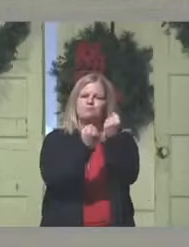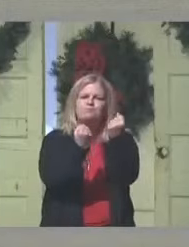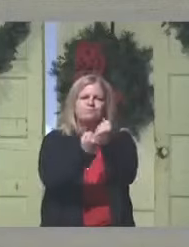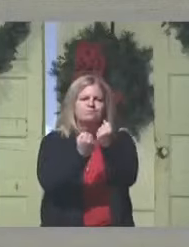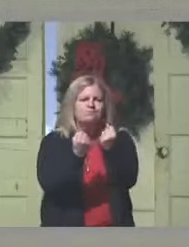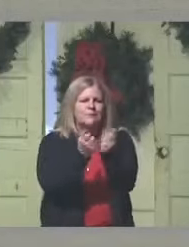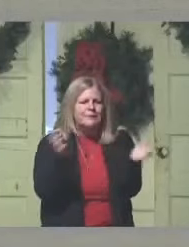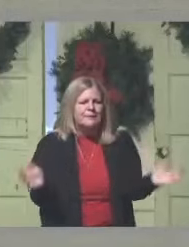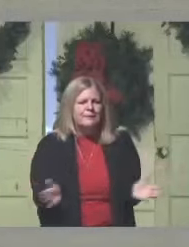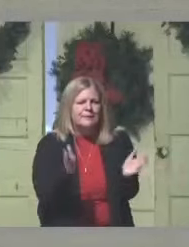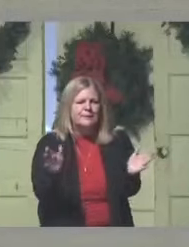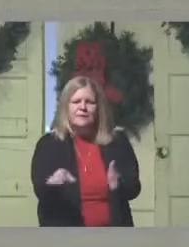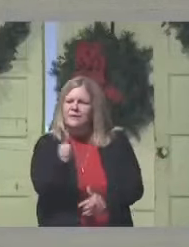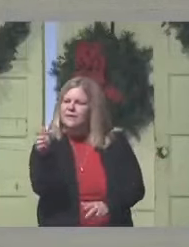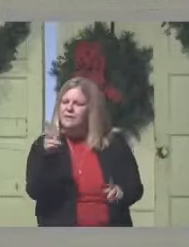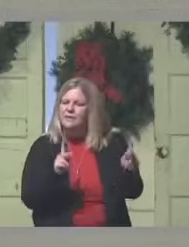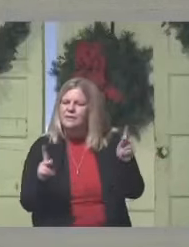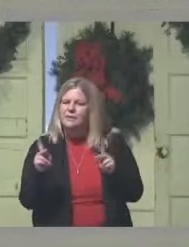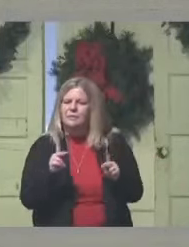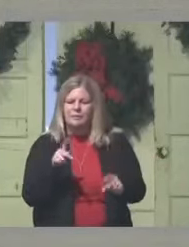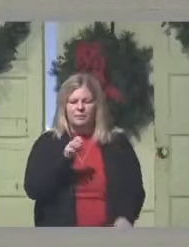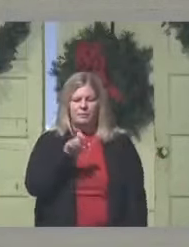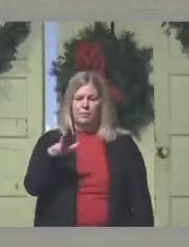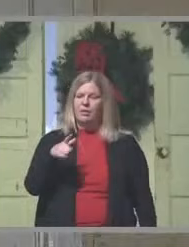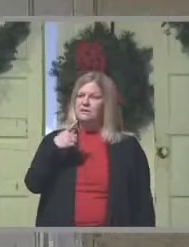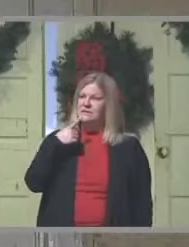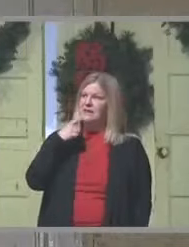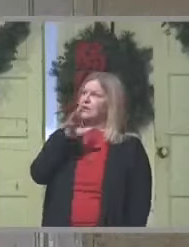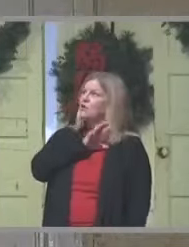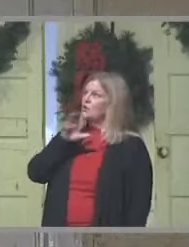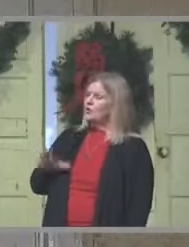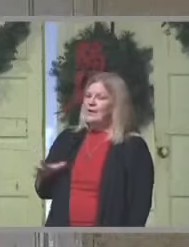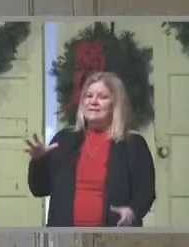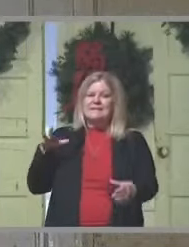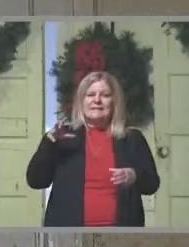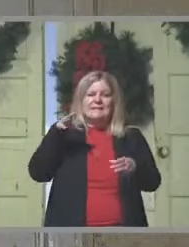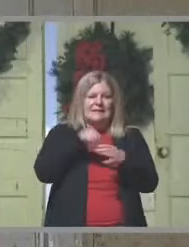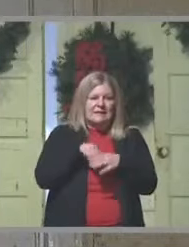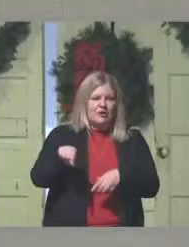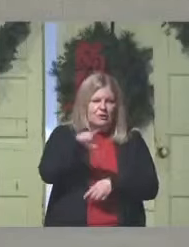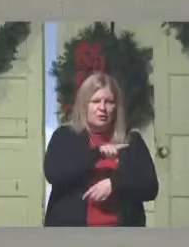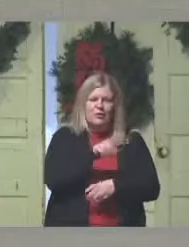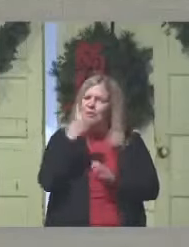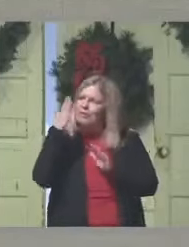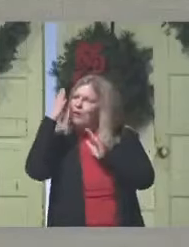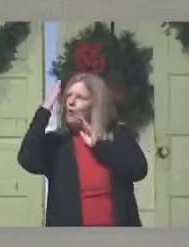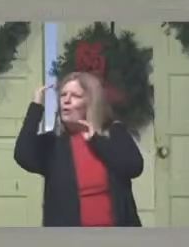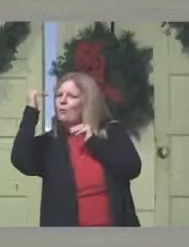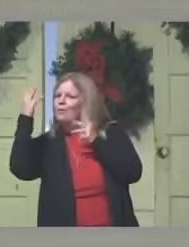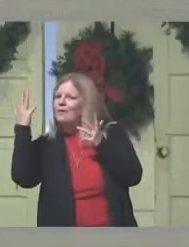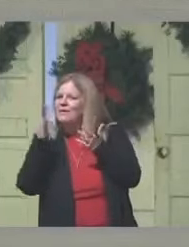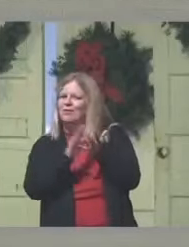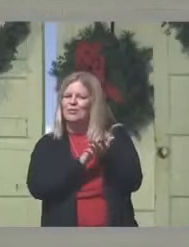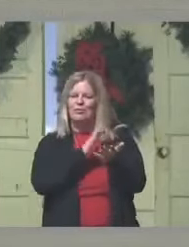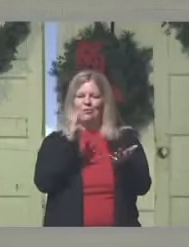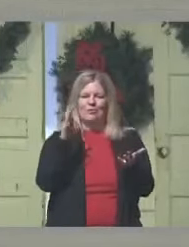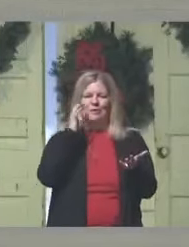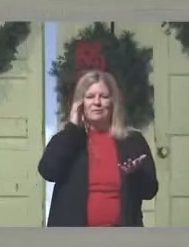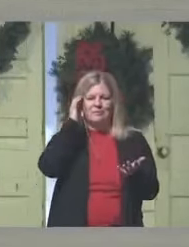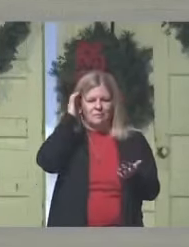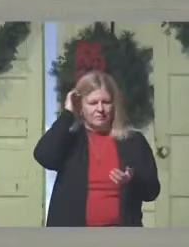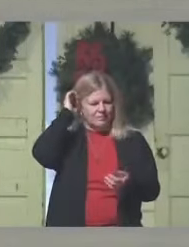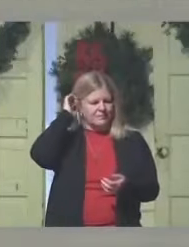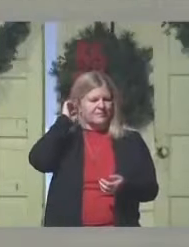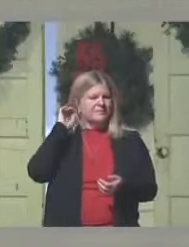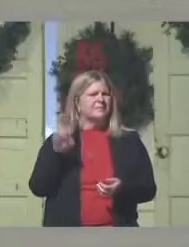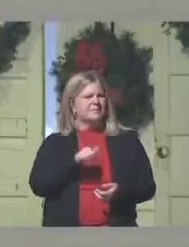others. Once again, as Paul declared it, Christ in you, the hope of glory. This raises